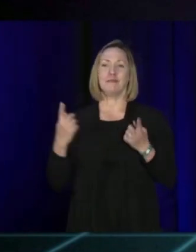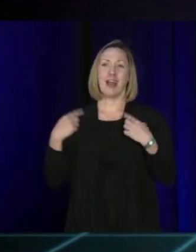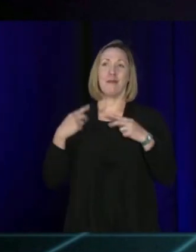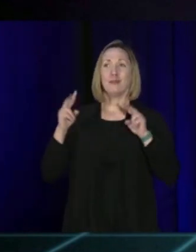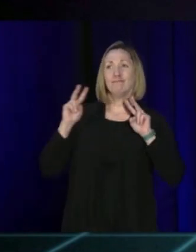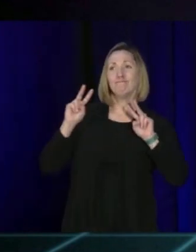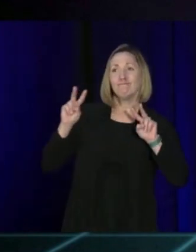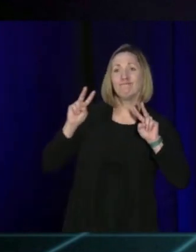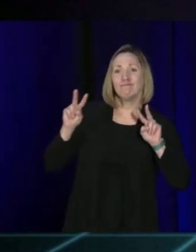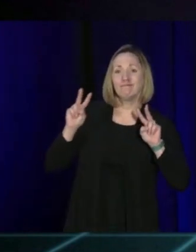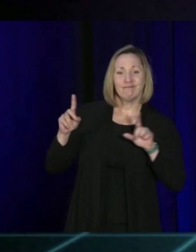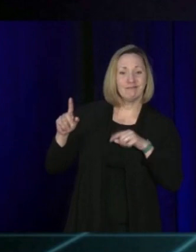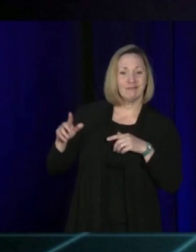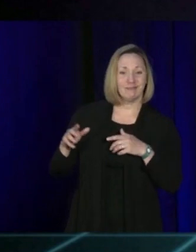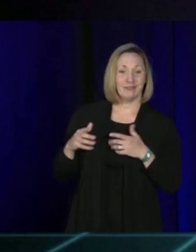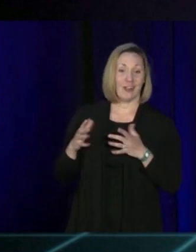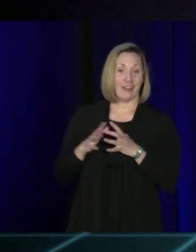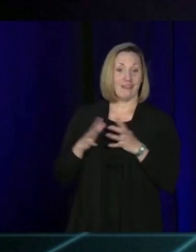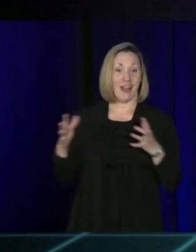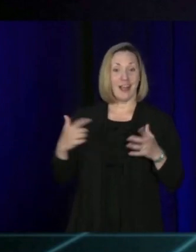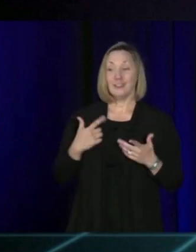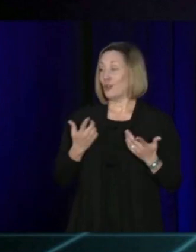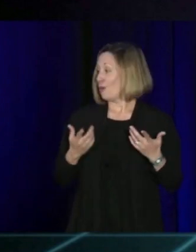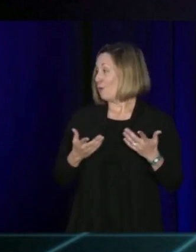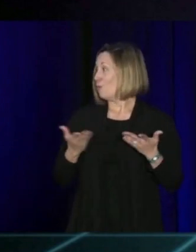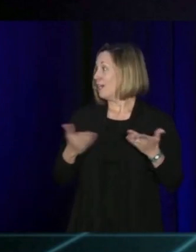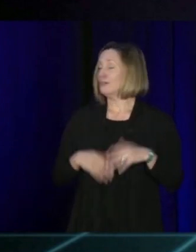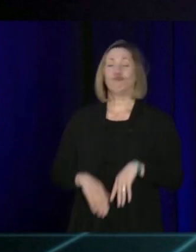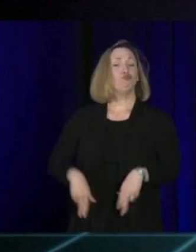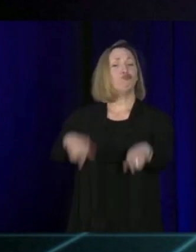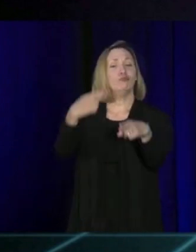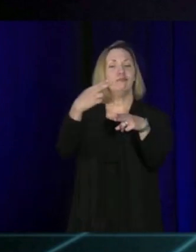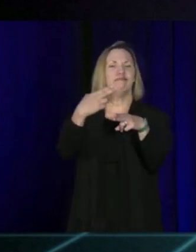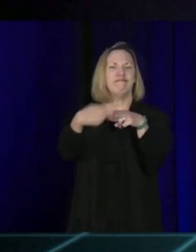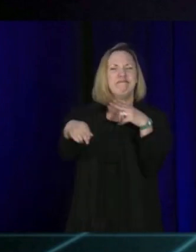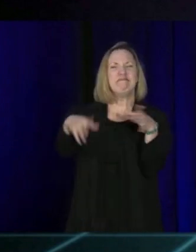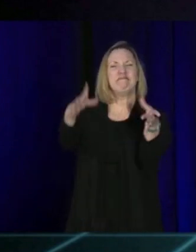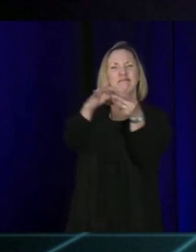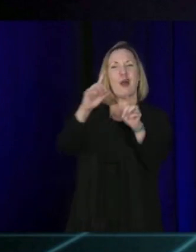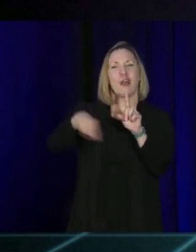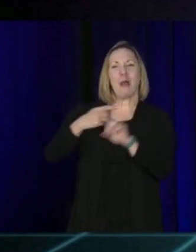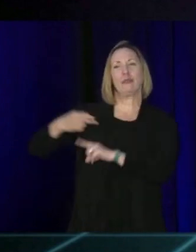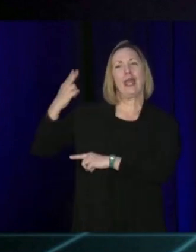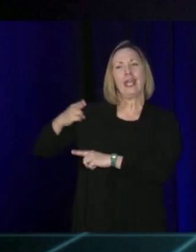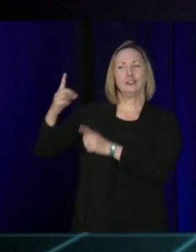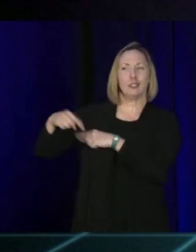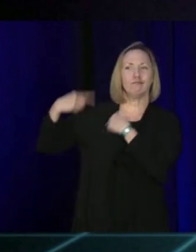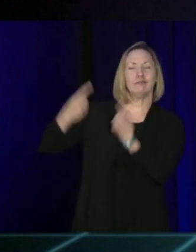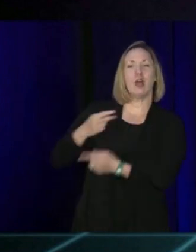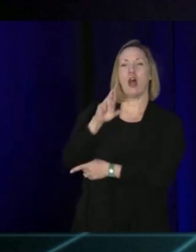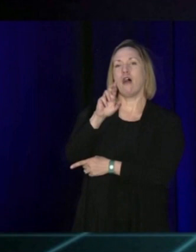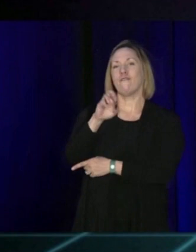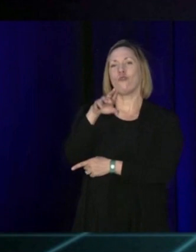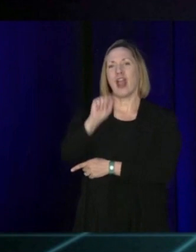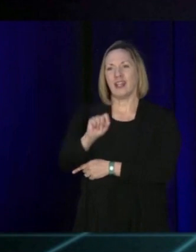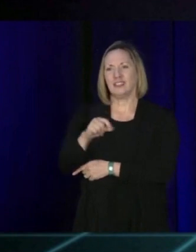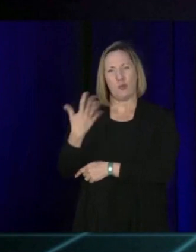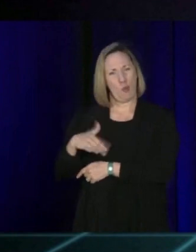now. And yeah, we're here to discuss a little bit of the history of React, and it's been like a decade already.